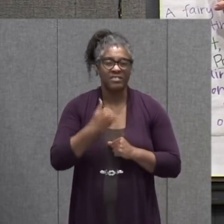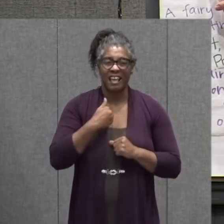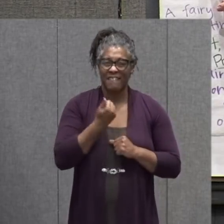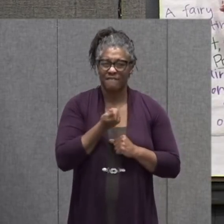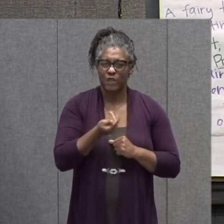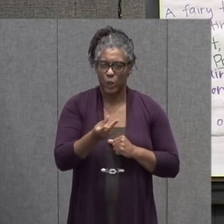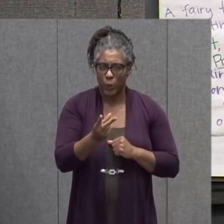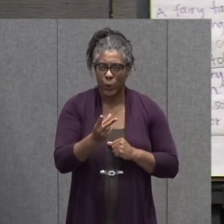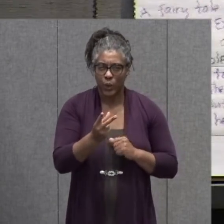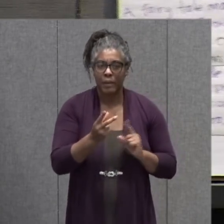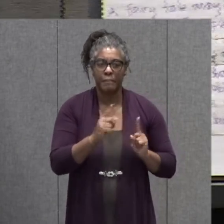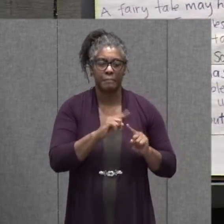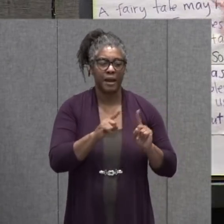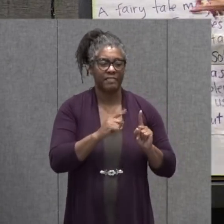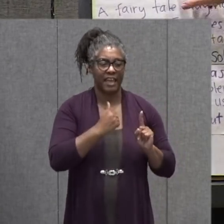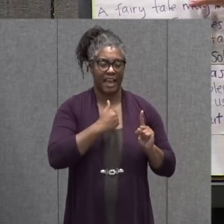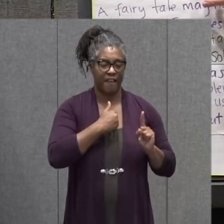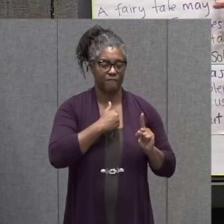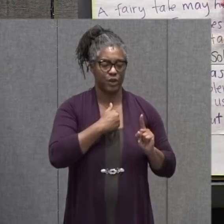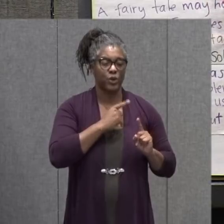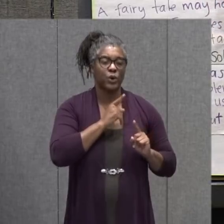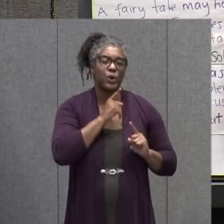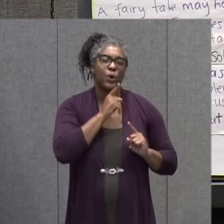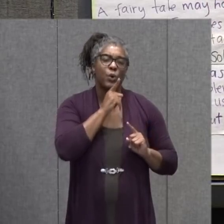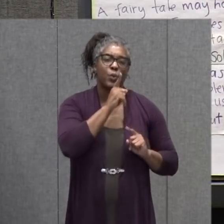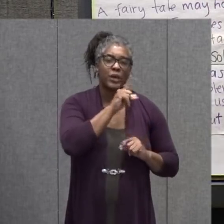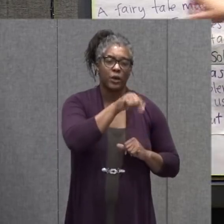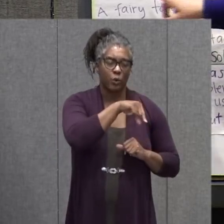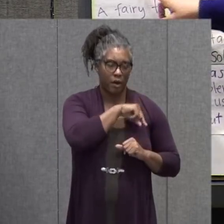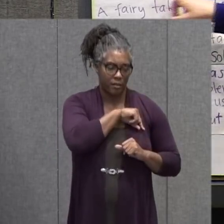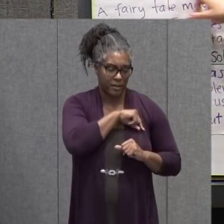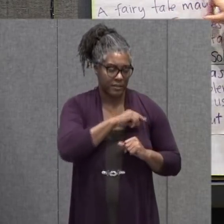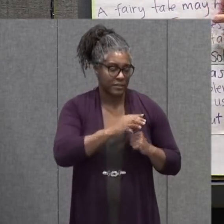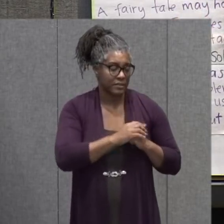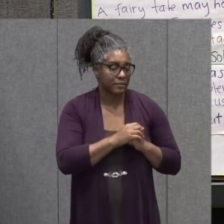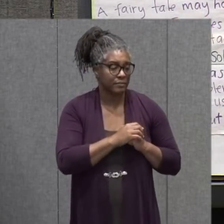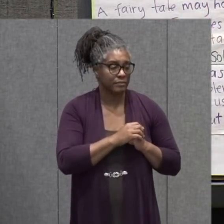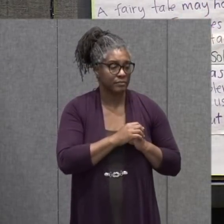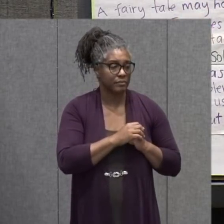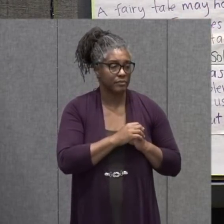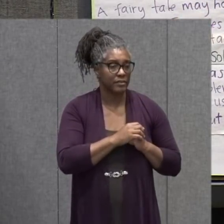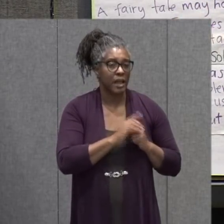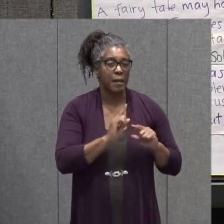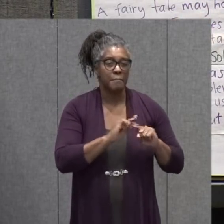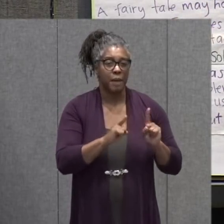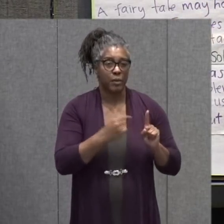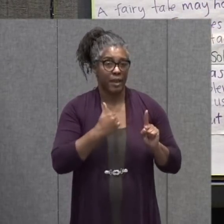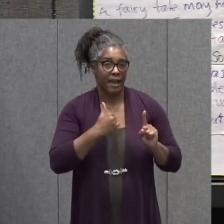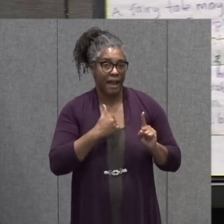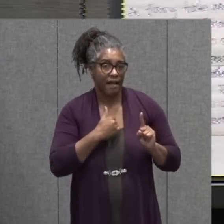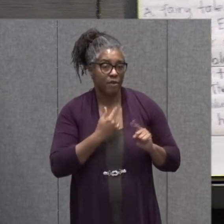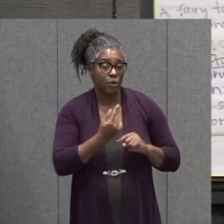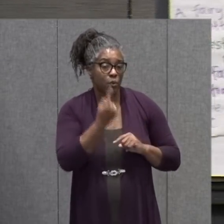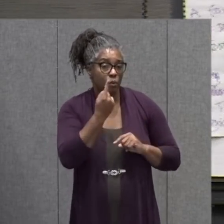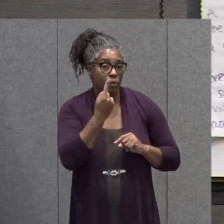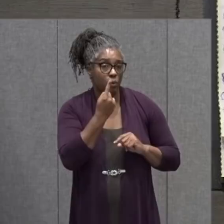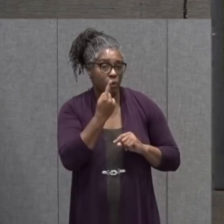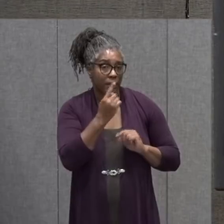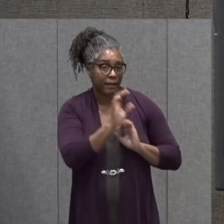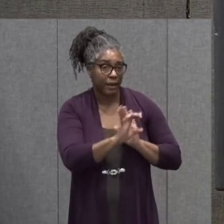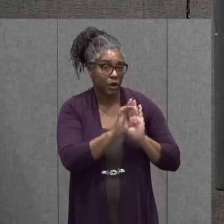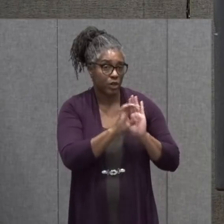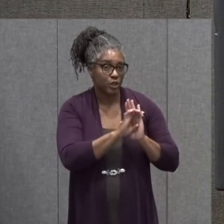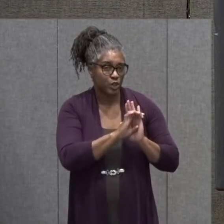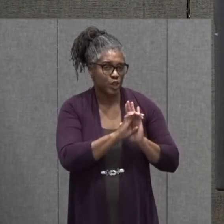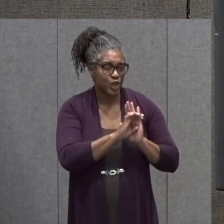realistic qualities. But there is always at least one character that's either magical a lot of